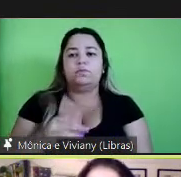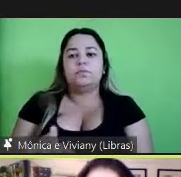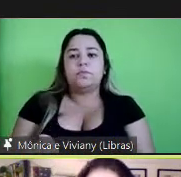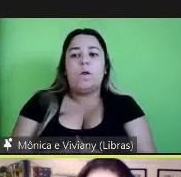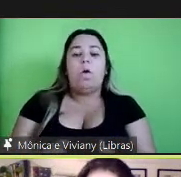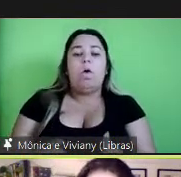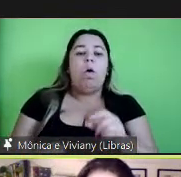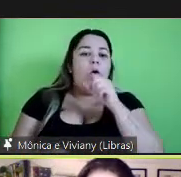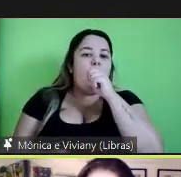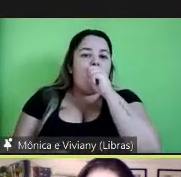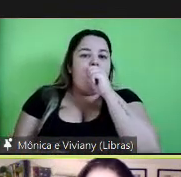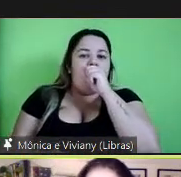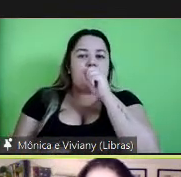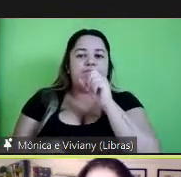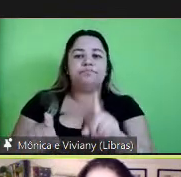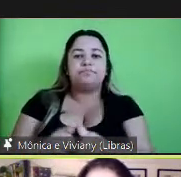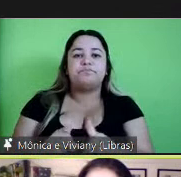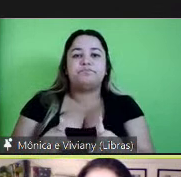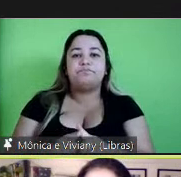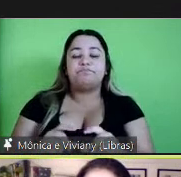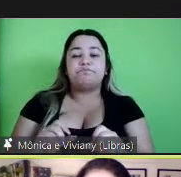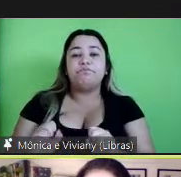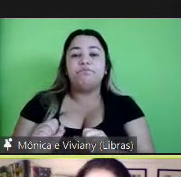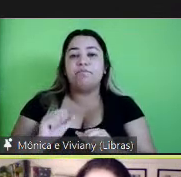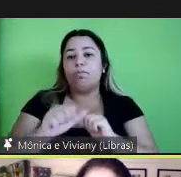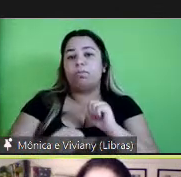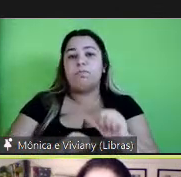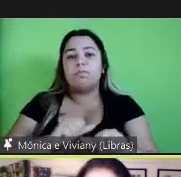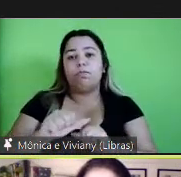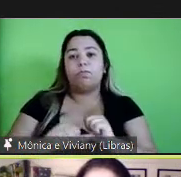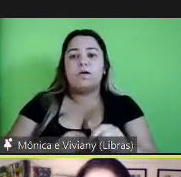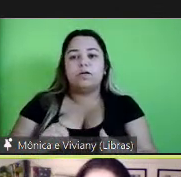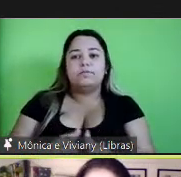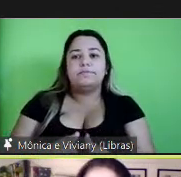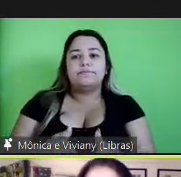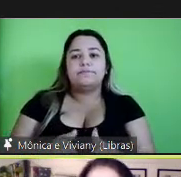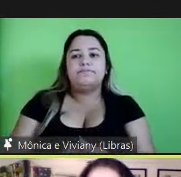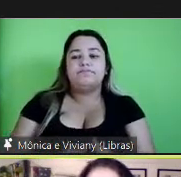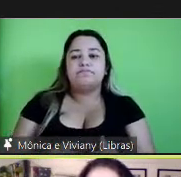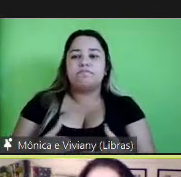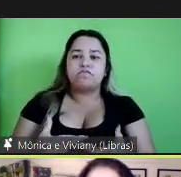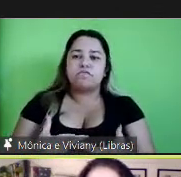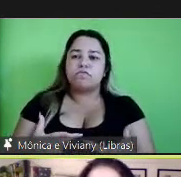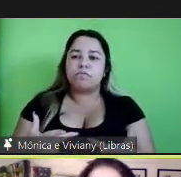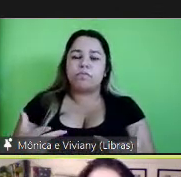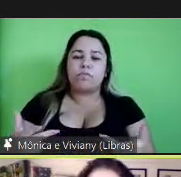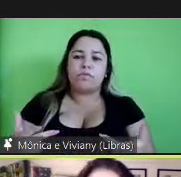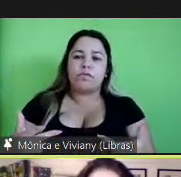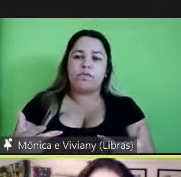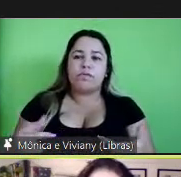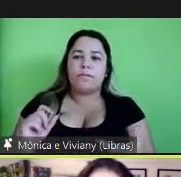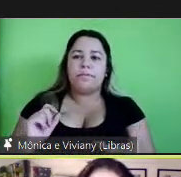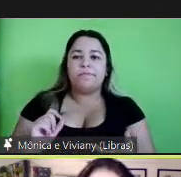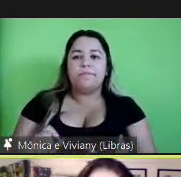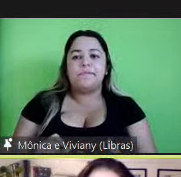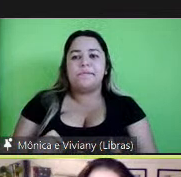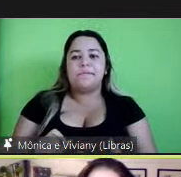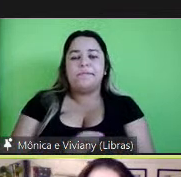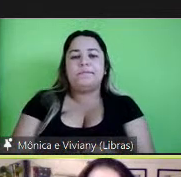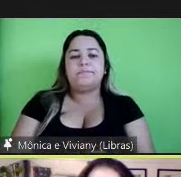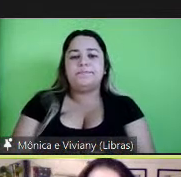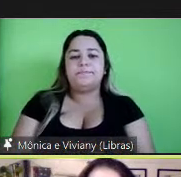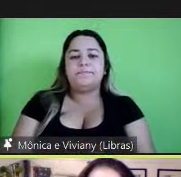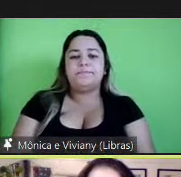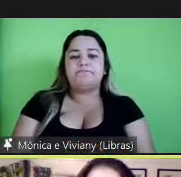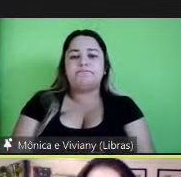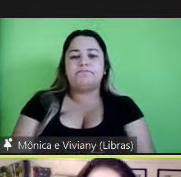in a non-judgmental manner, and if the person is not ready to discuss their obesity, to offer patients some resources about obesity and